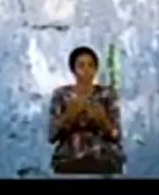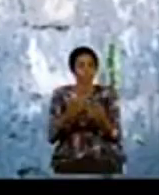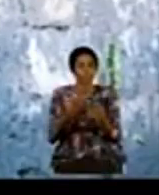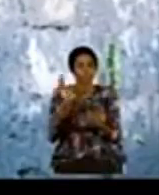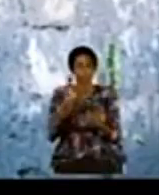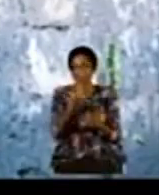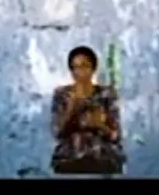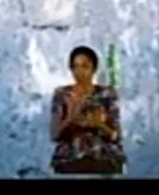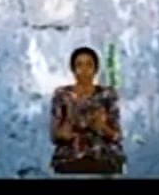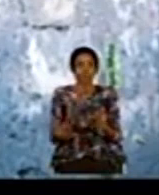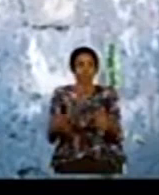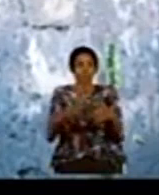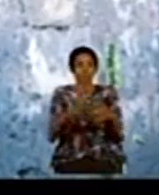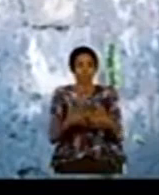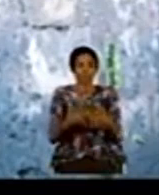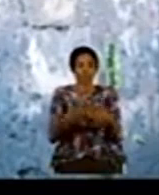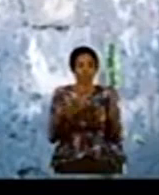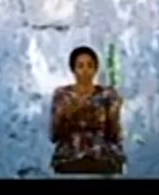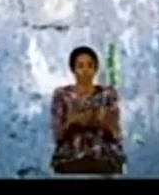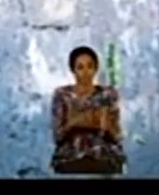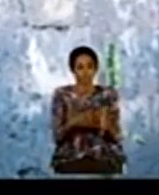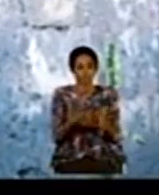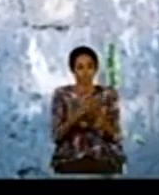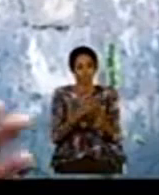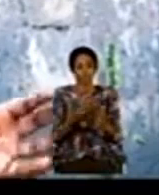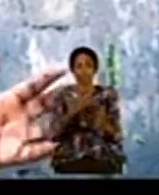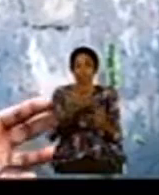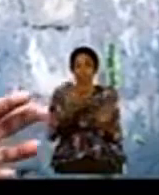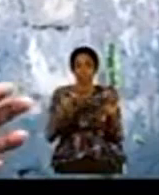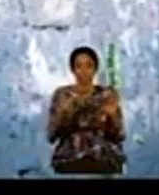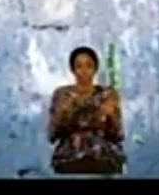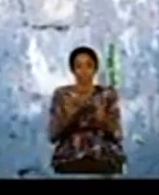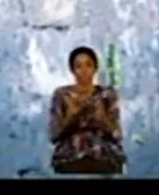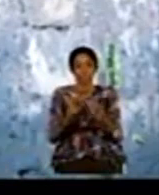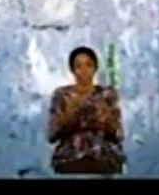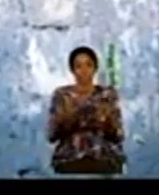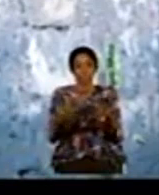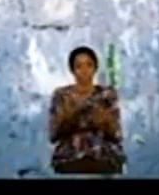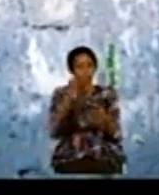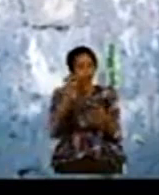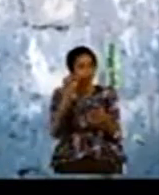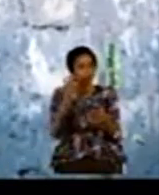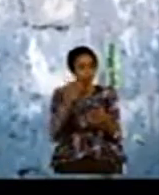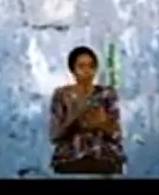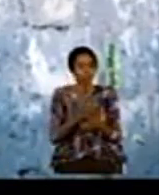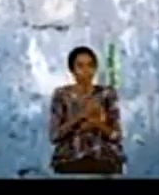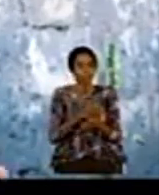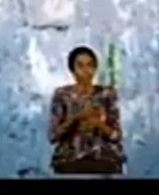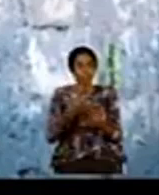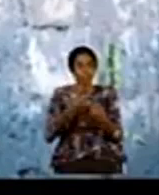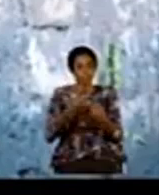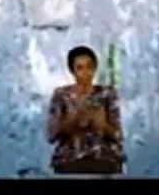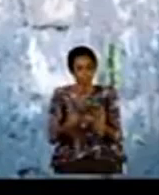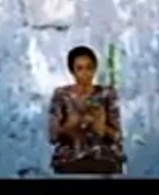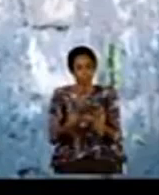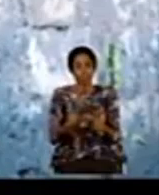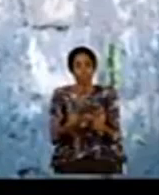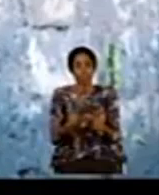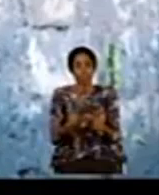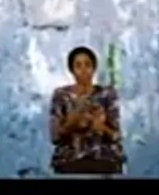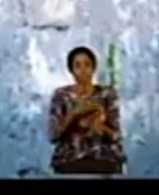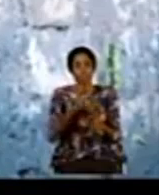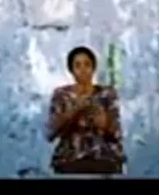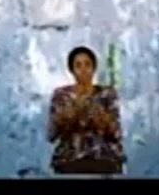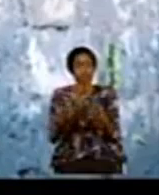nothing. Just go home, treat it, and then let it cure. Then you'll be fine. That's how I went back home. When I